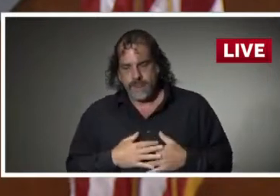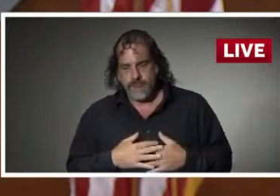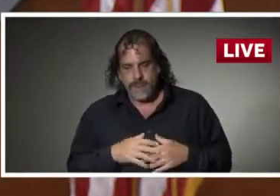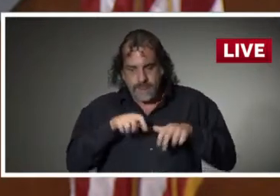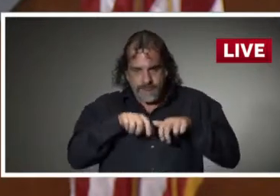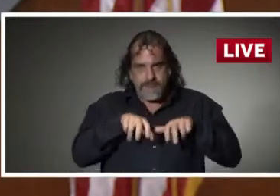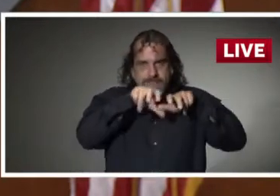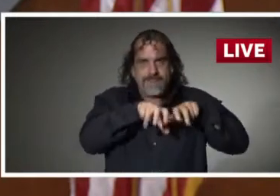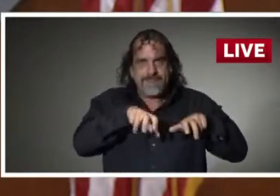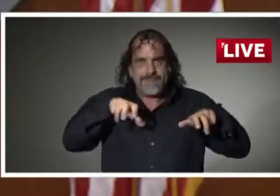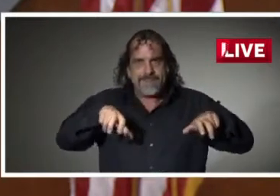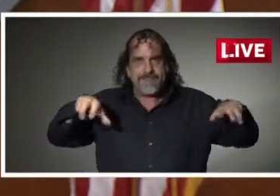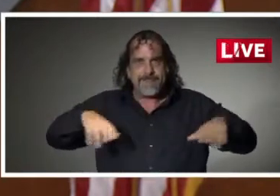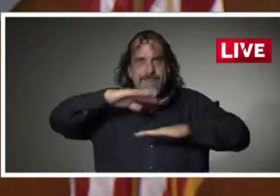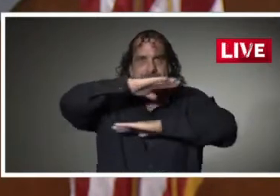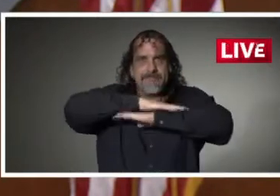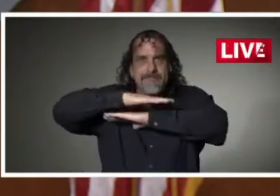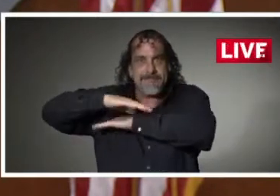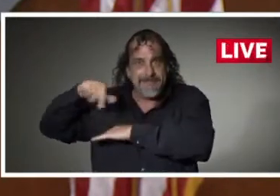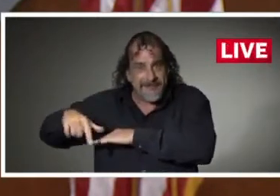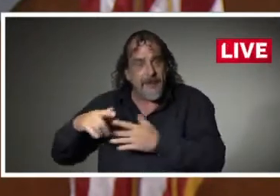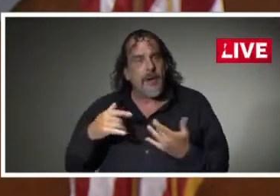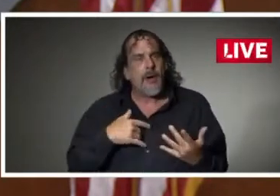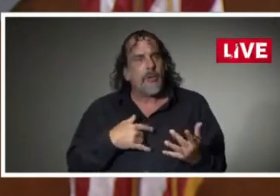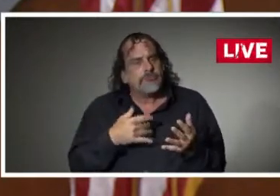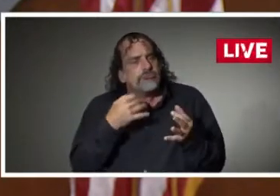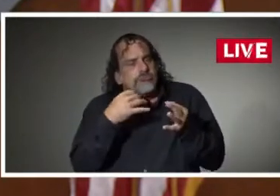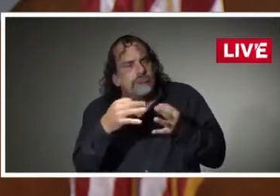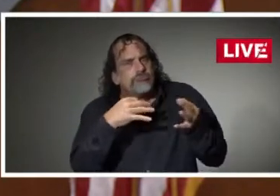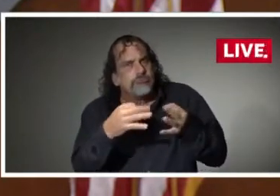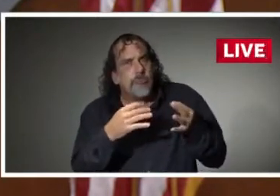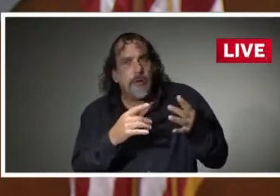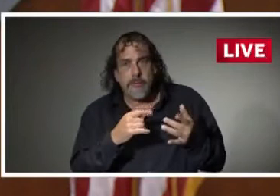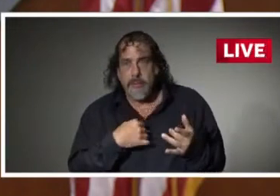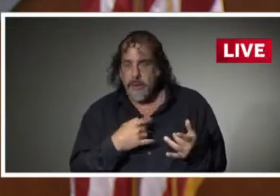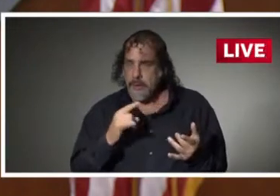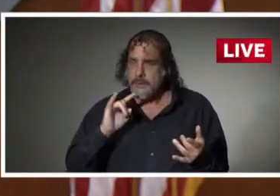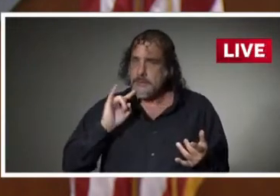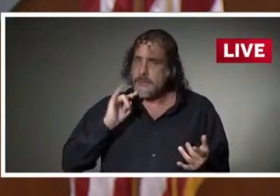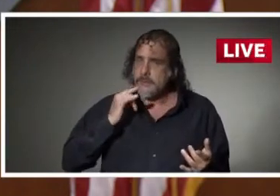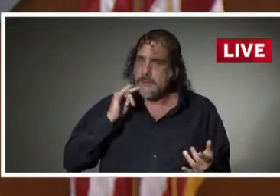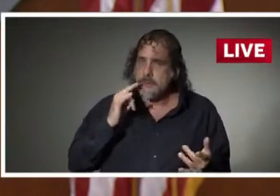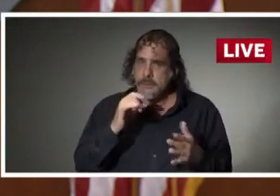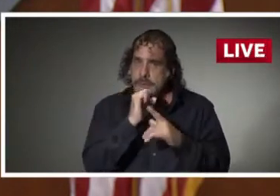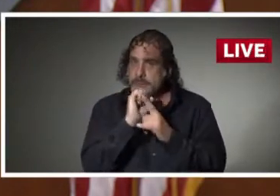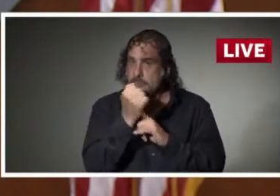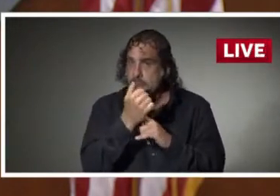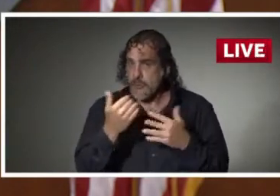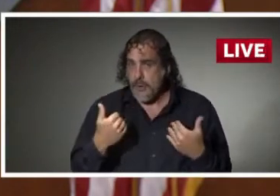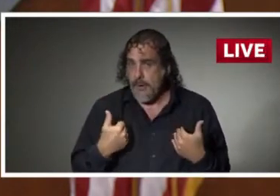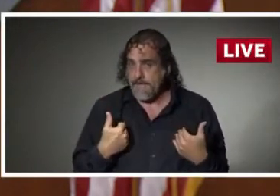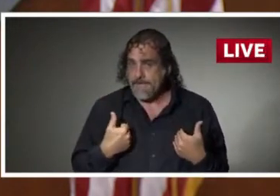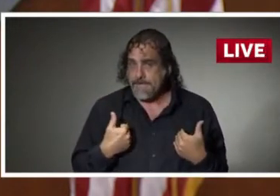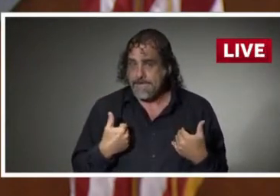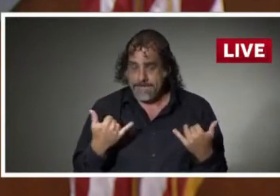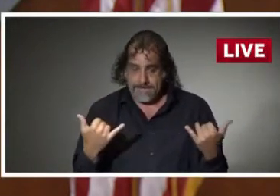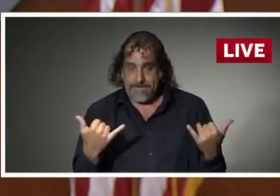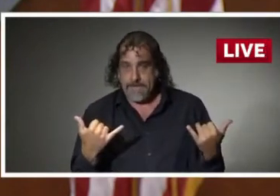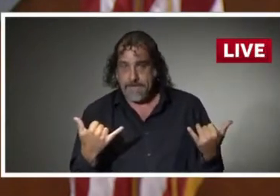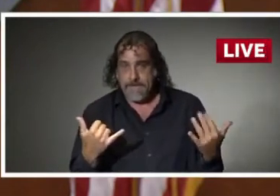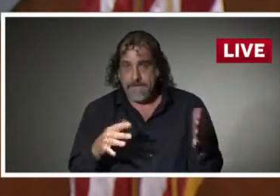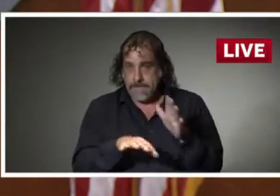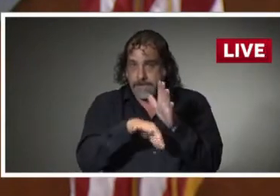this podium to talk to you about a very, very serious situation that we find ourselves